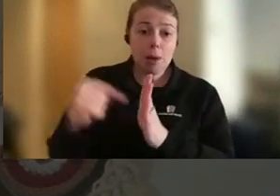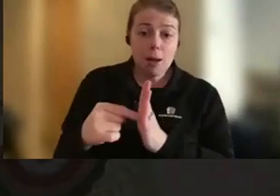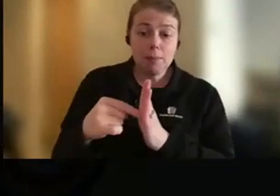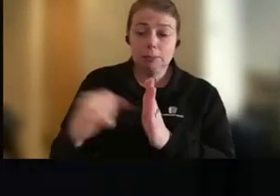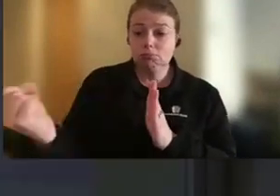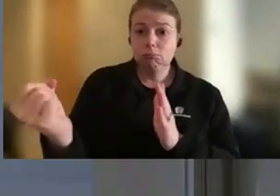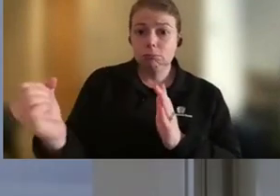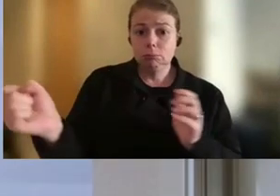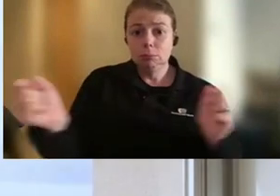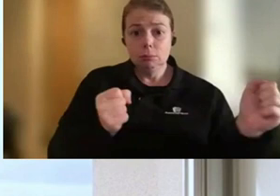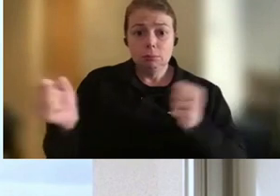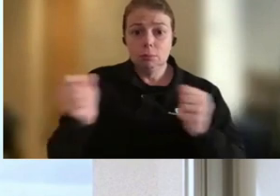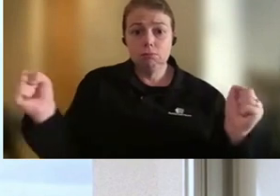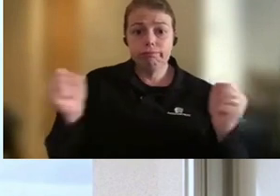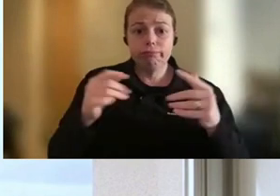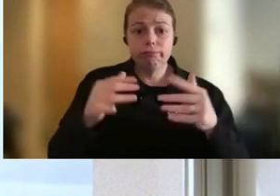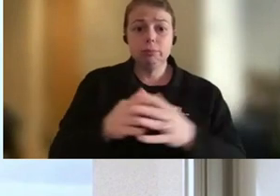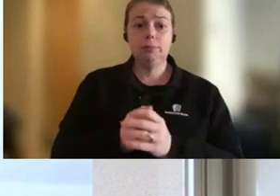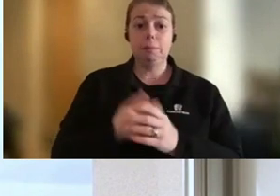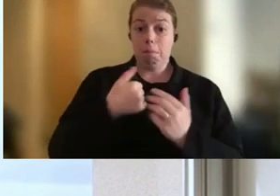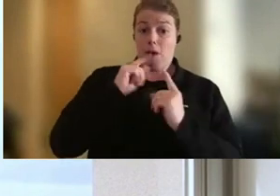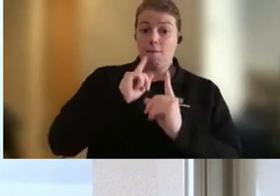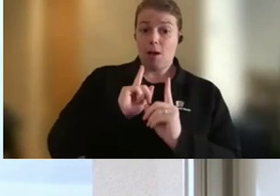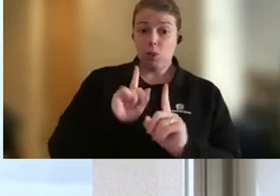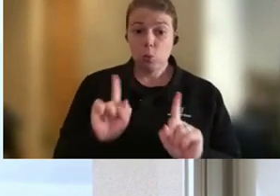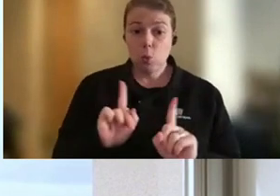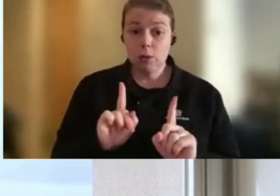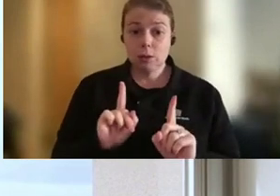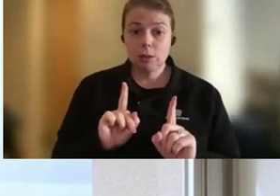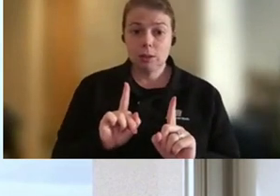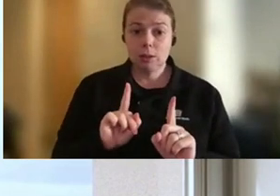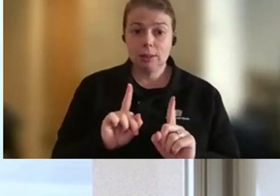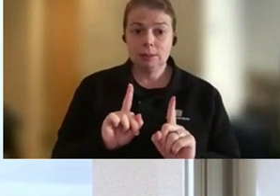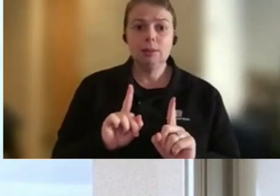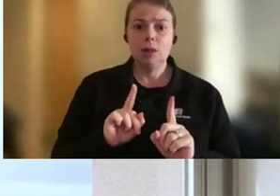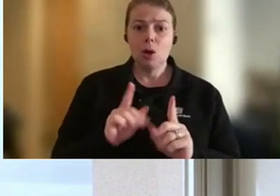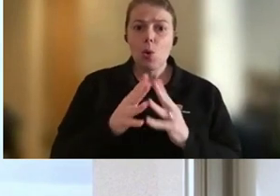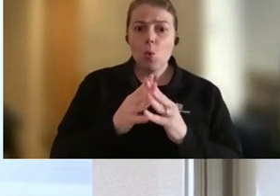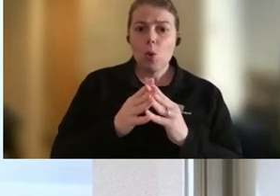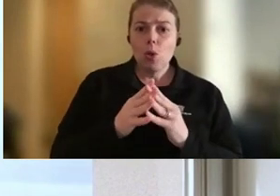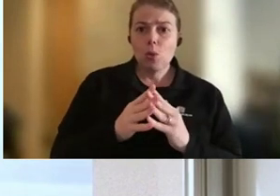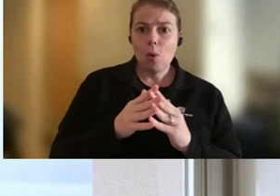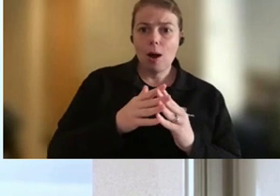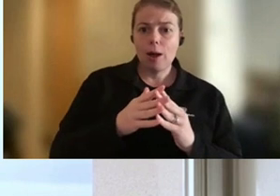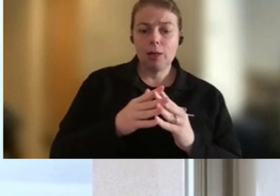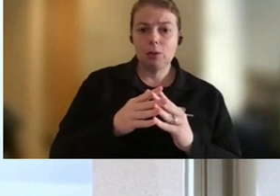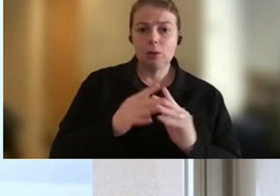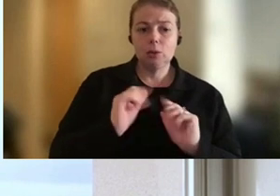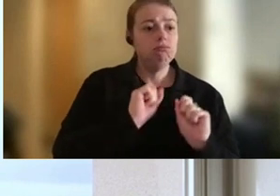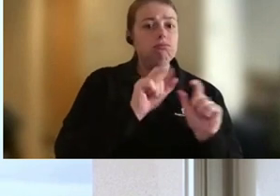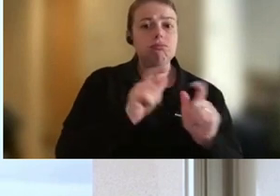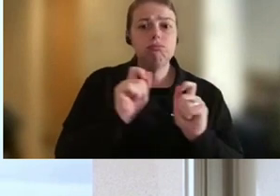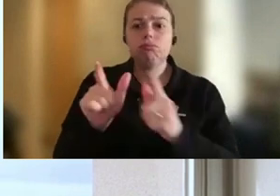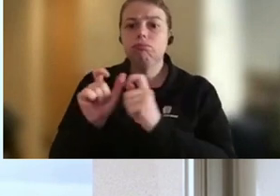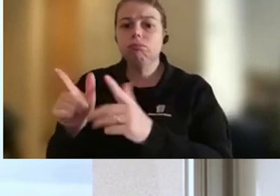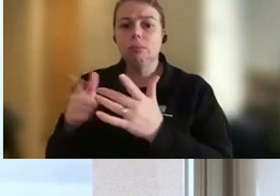together. The advice that I would give to people is do experience time in other organisations. It's well worth it to